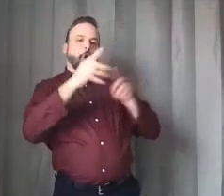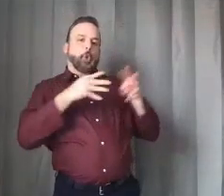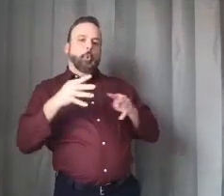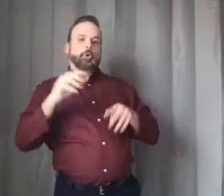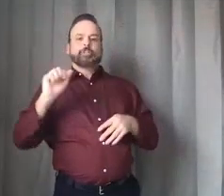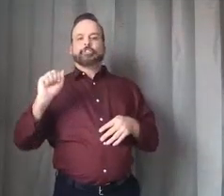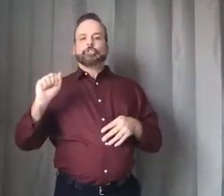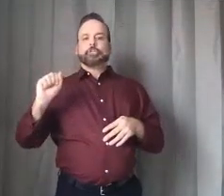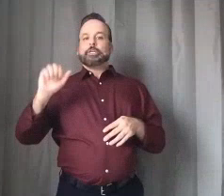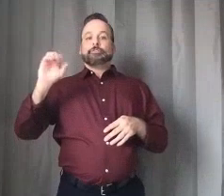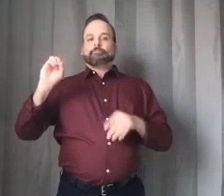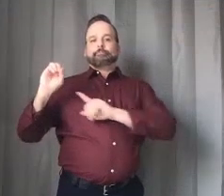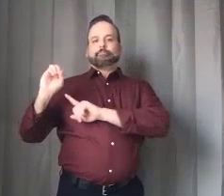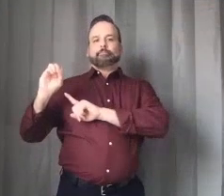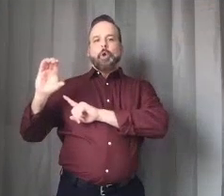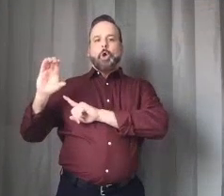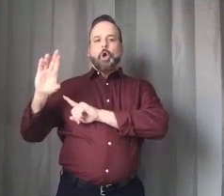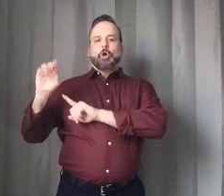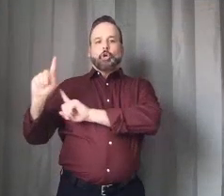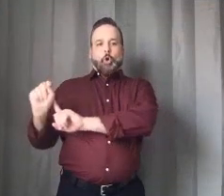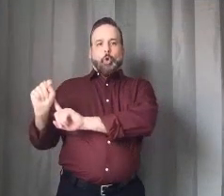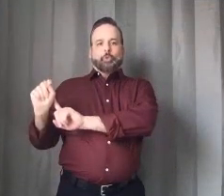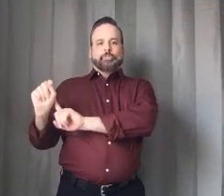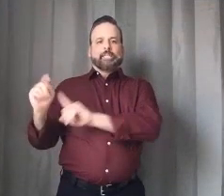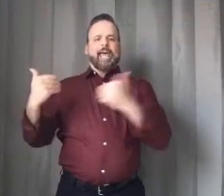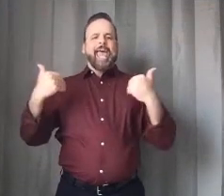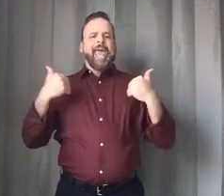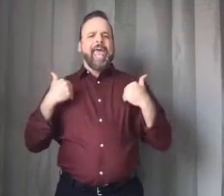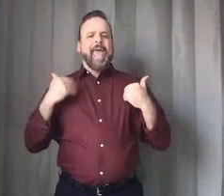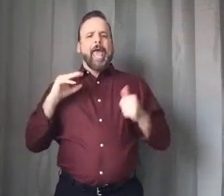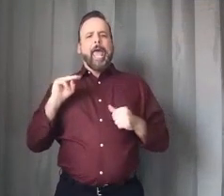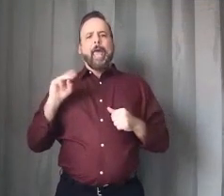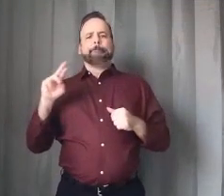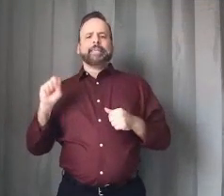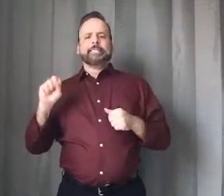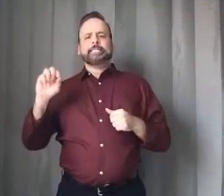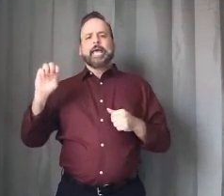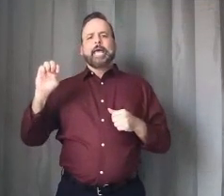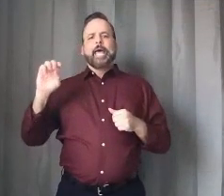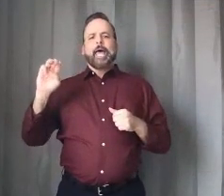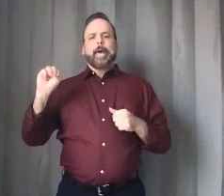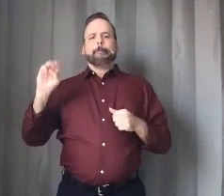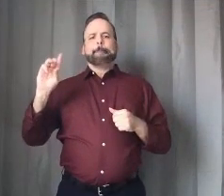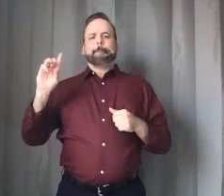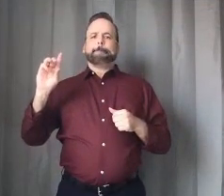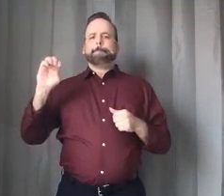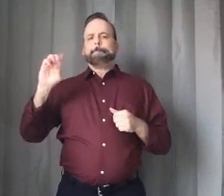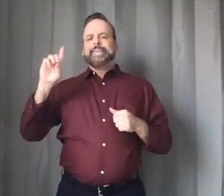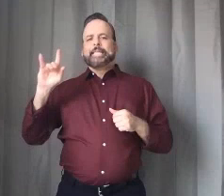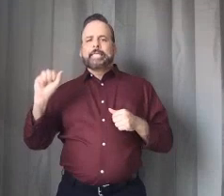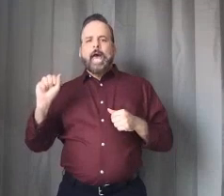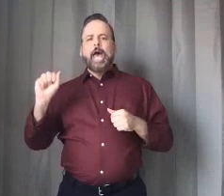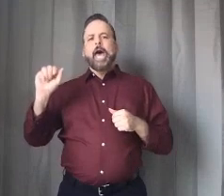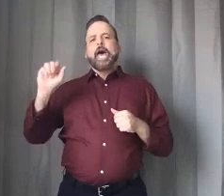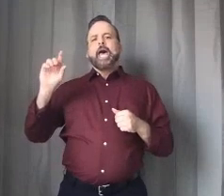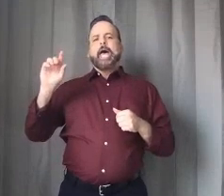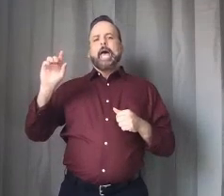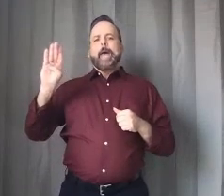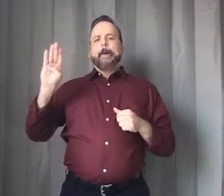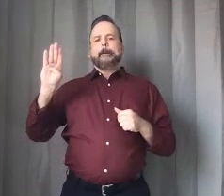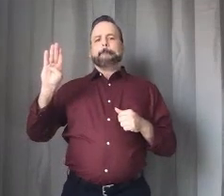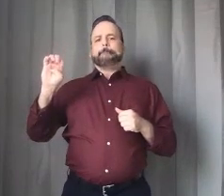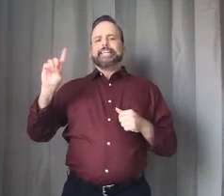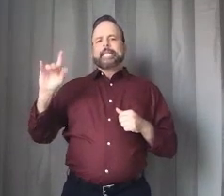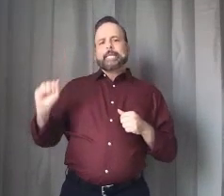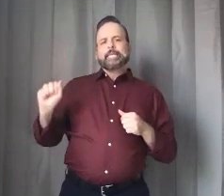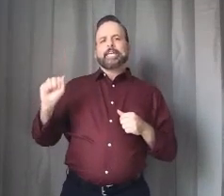literally Miss Amelia Bedelia and like Mrs. Piggle Wiggle, Nostradamus, witchcraft.